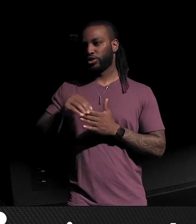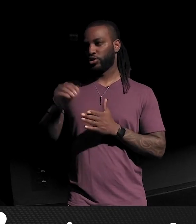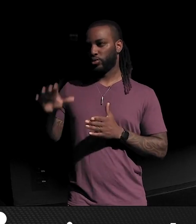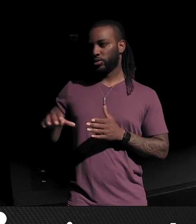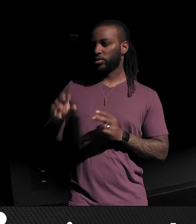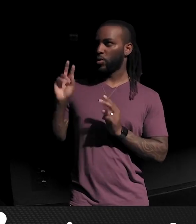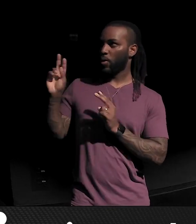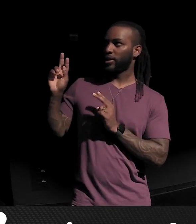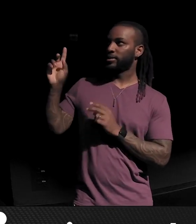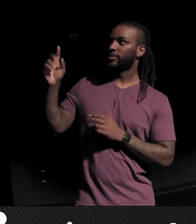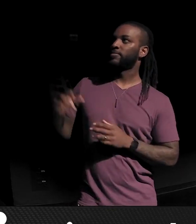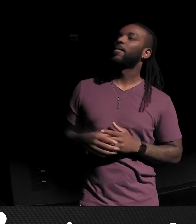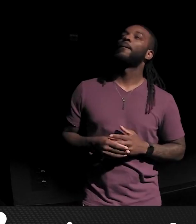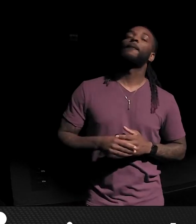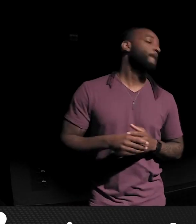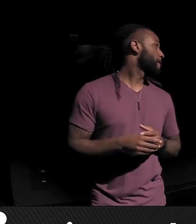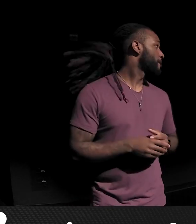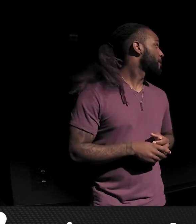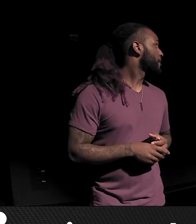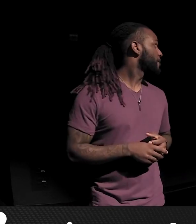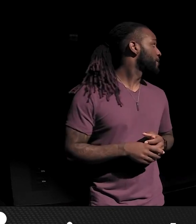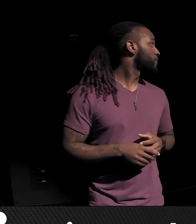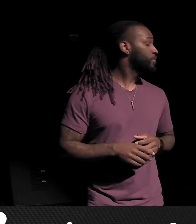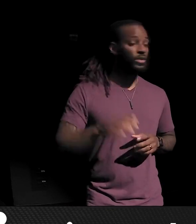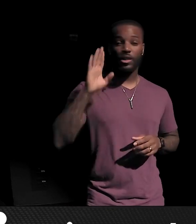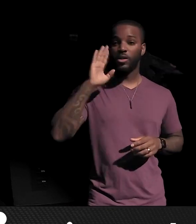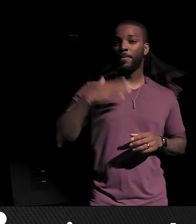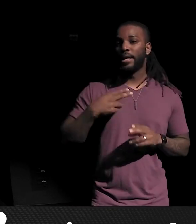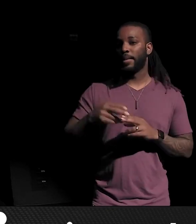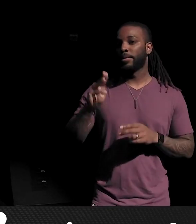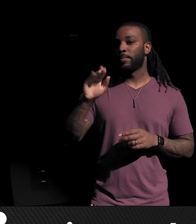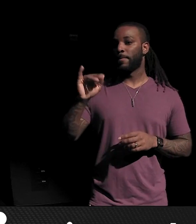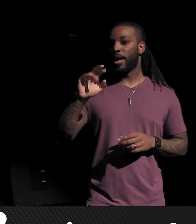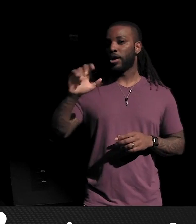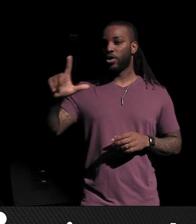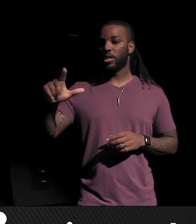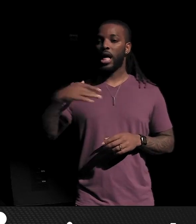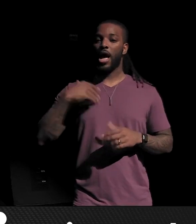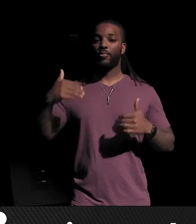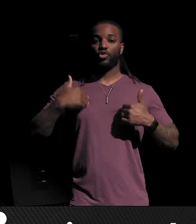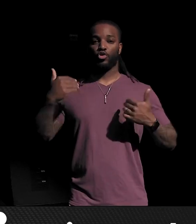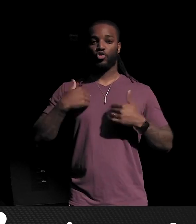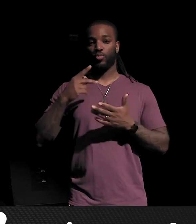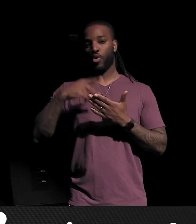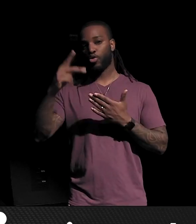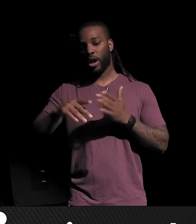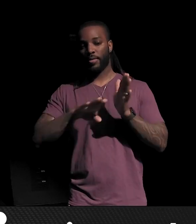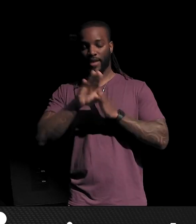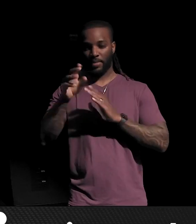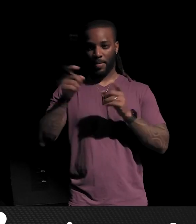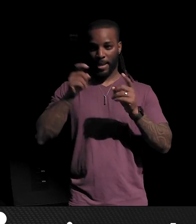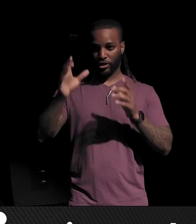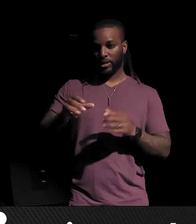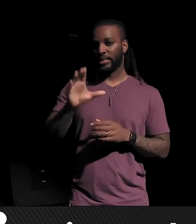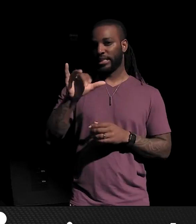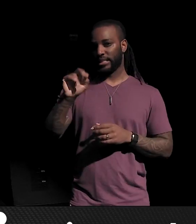me. Hello, my name is Michael Sickles. I am the Youth Programs Development Manager at the Cincinnati